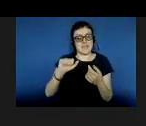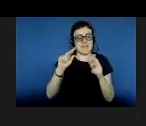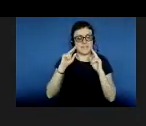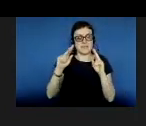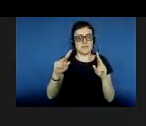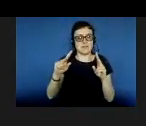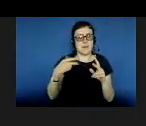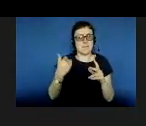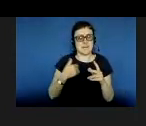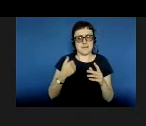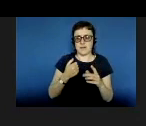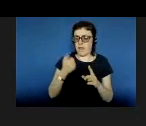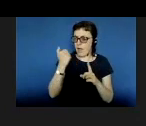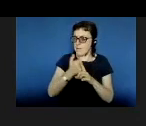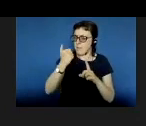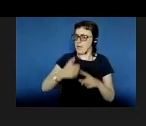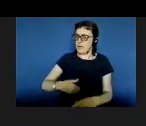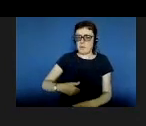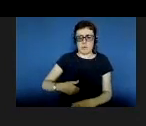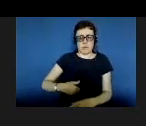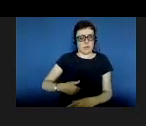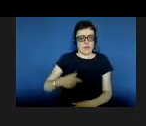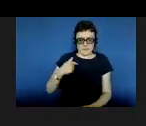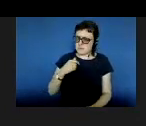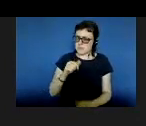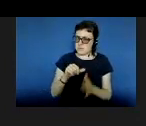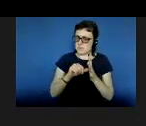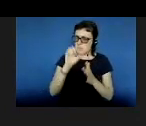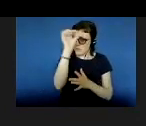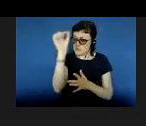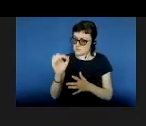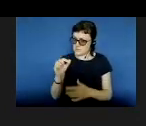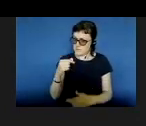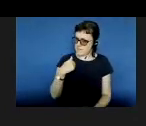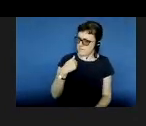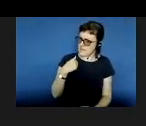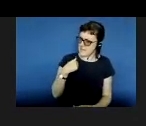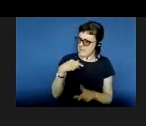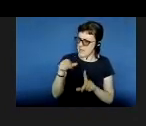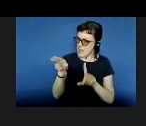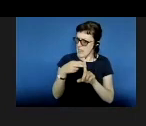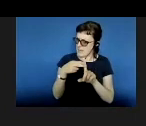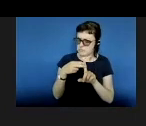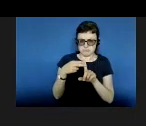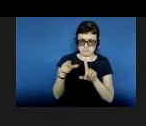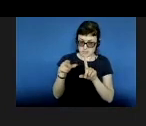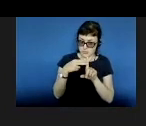striking gut feeling. I had to ask myself these hard questions. Was I being stigmatizing using the same old